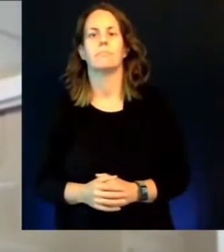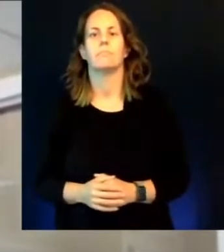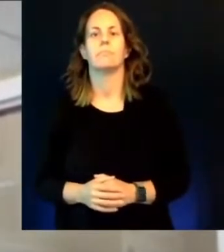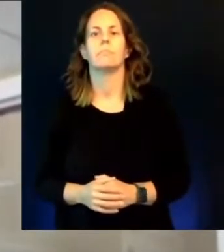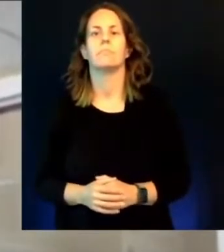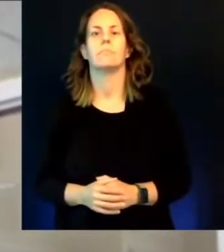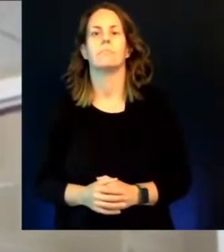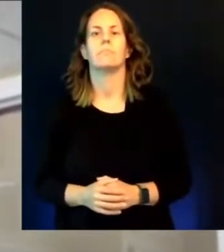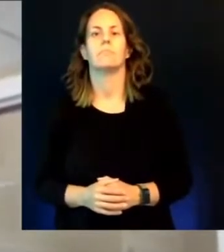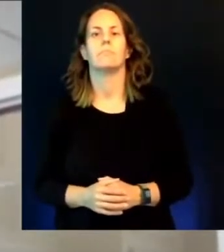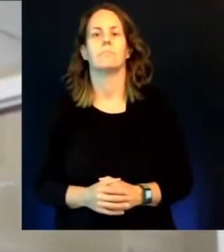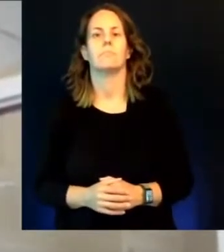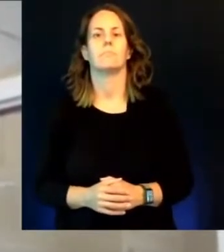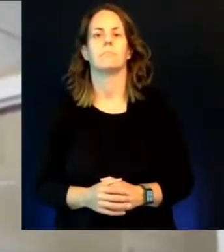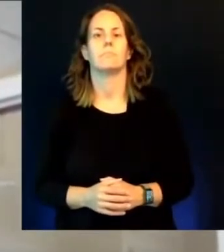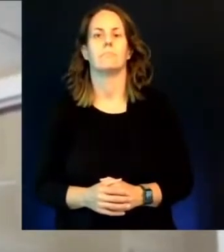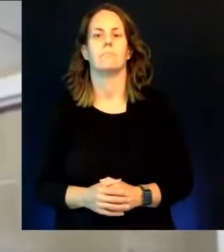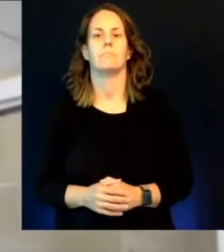vaccine.